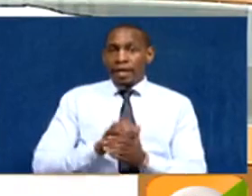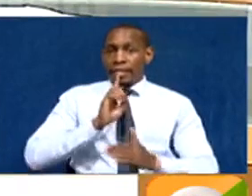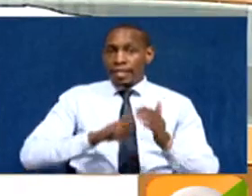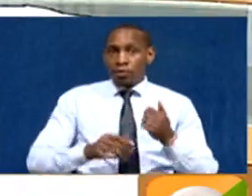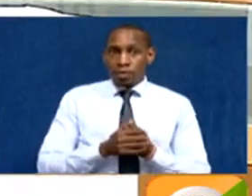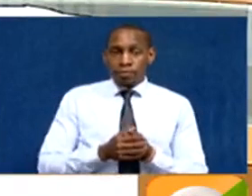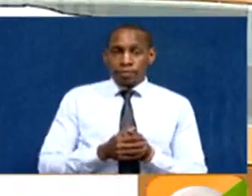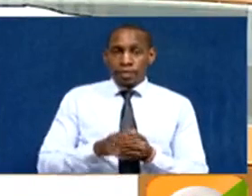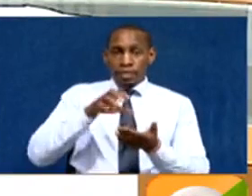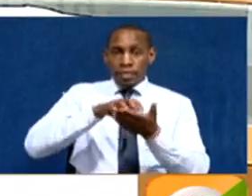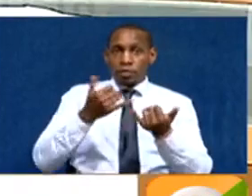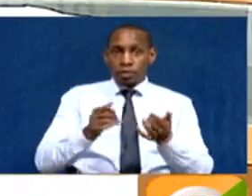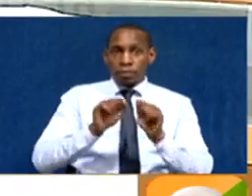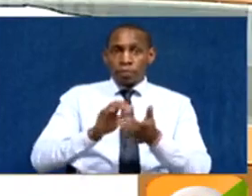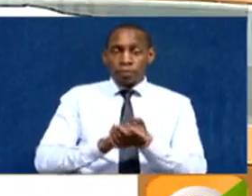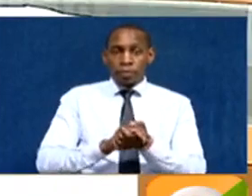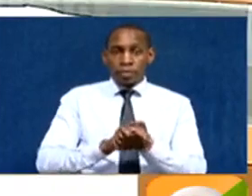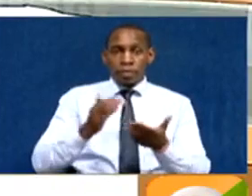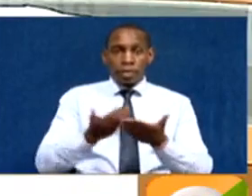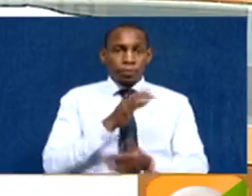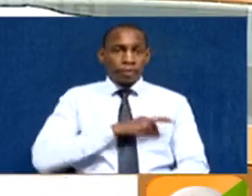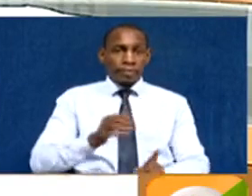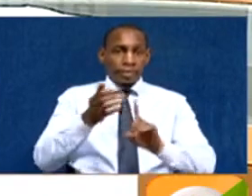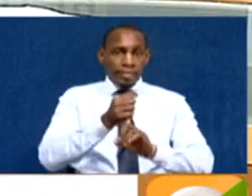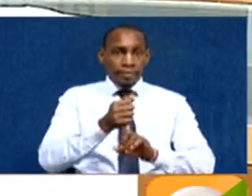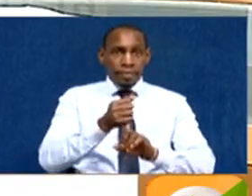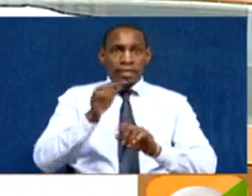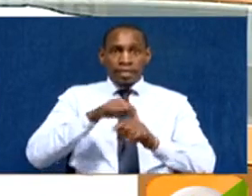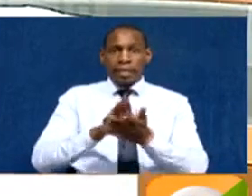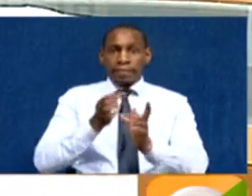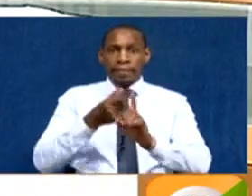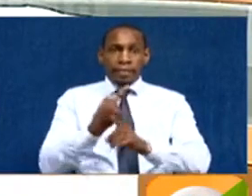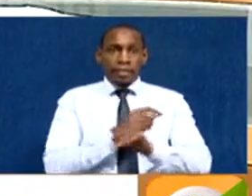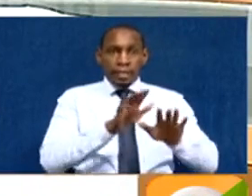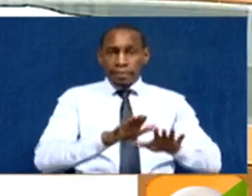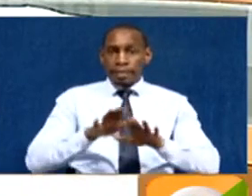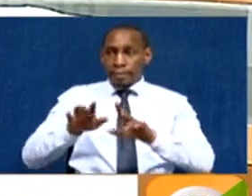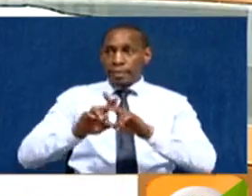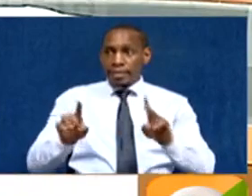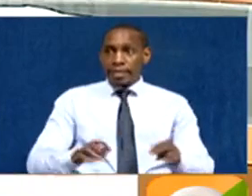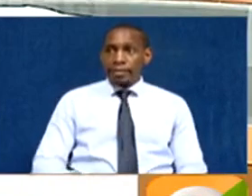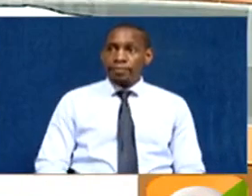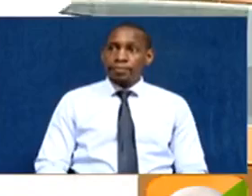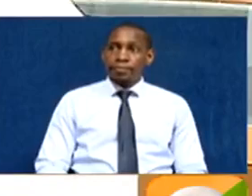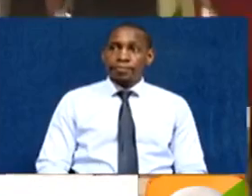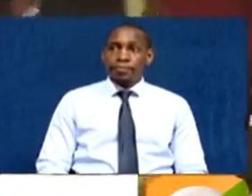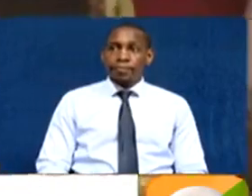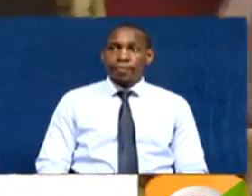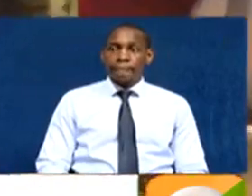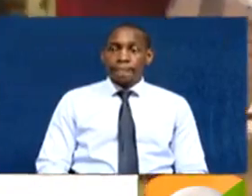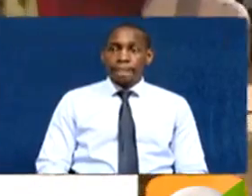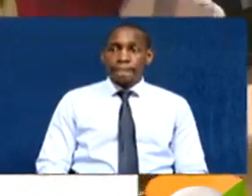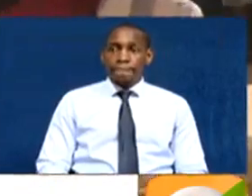says the current trend could reverse gains made since the vaccination campaign began.